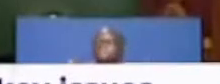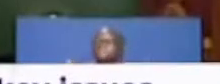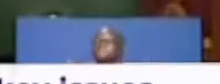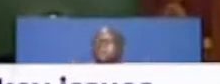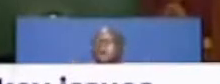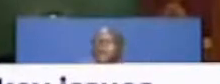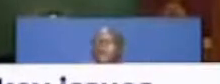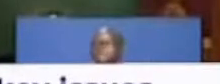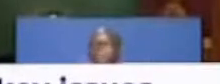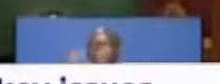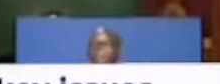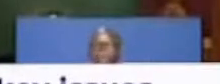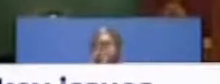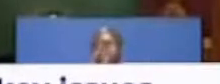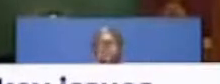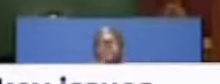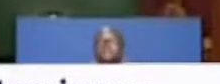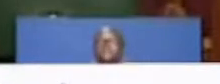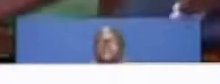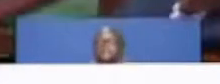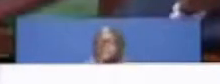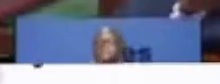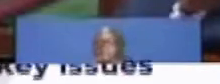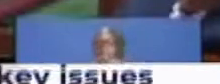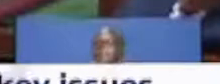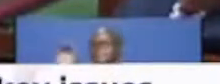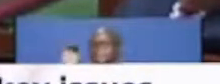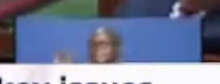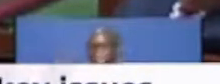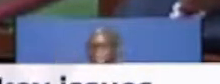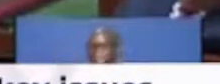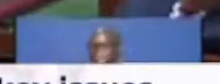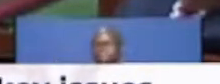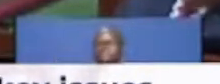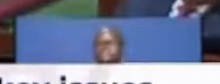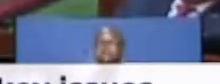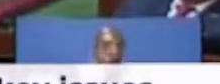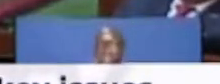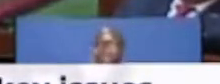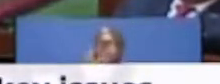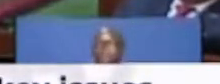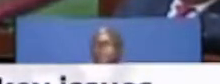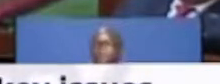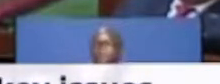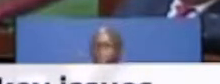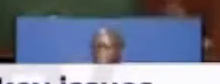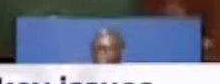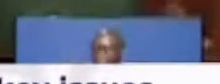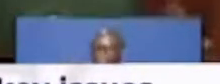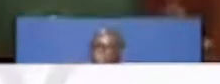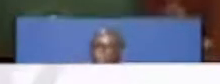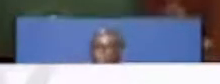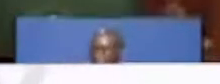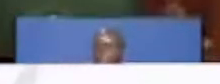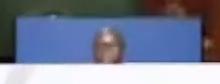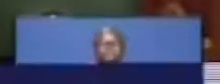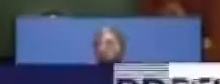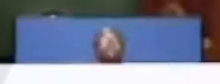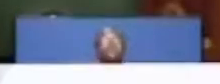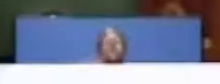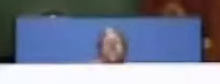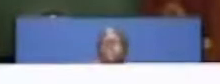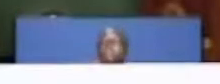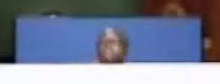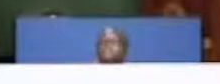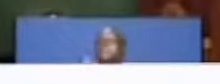by 48.8%. By the second quarter of 2021, this industry was on a path of